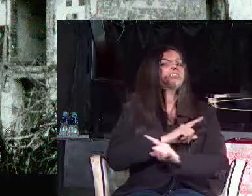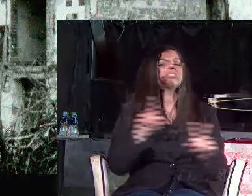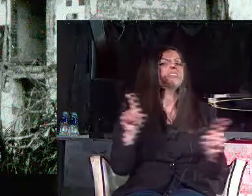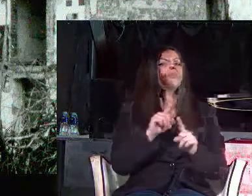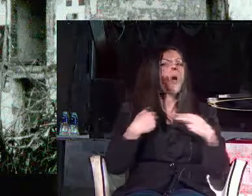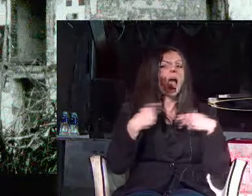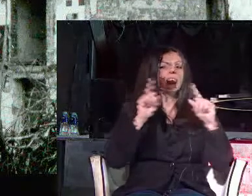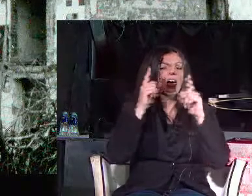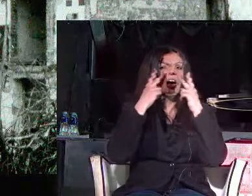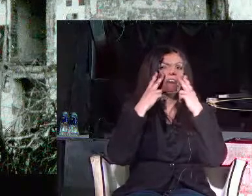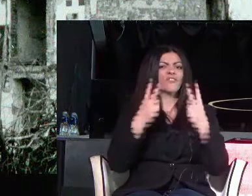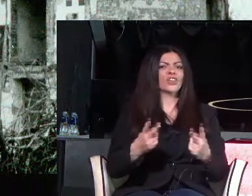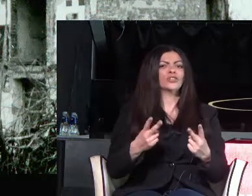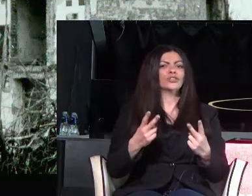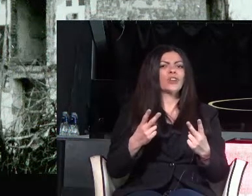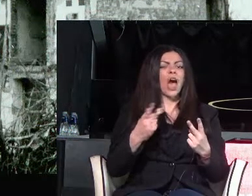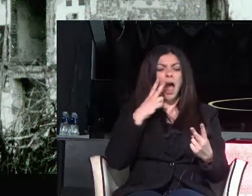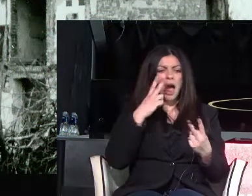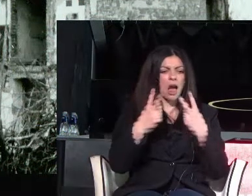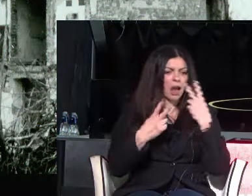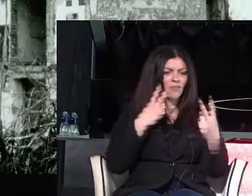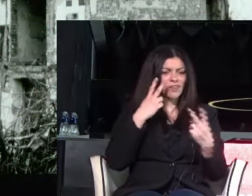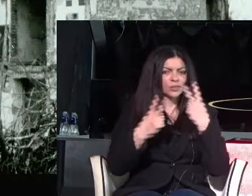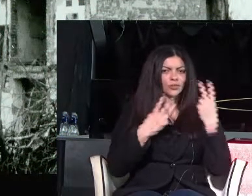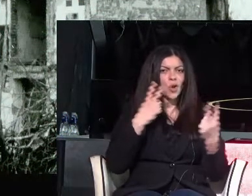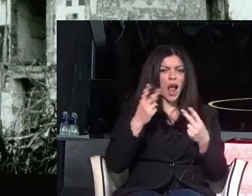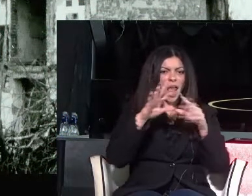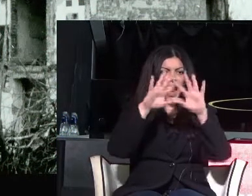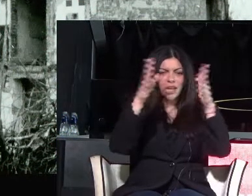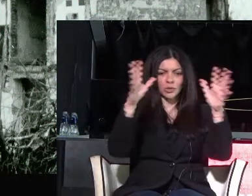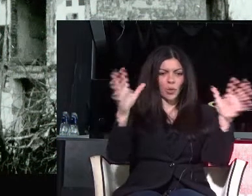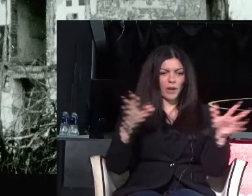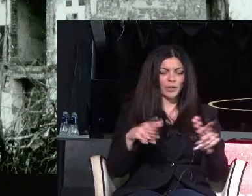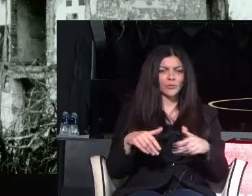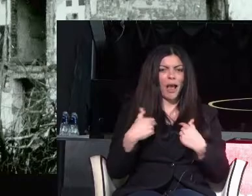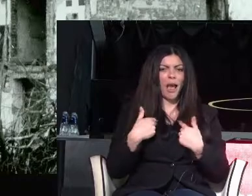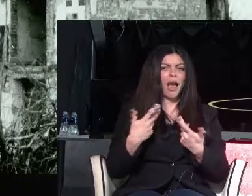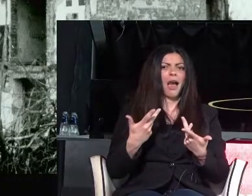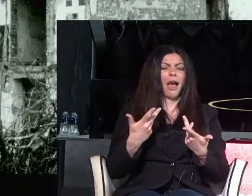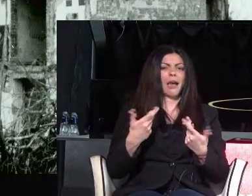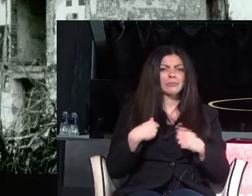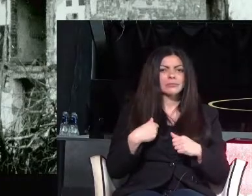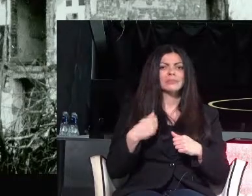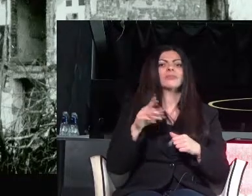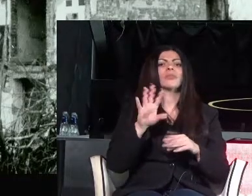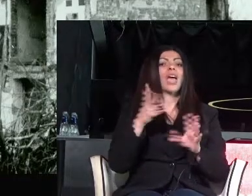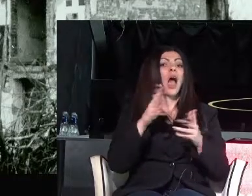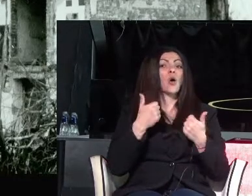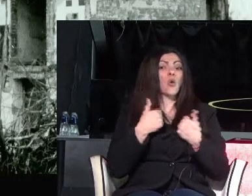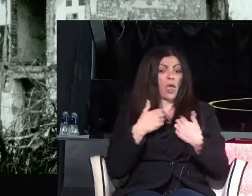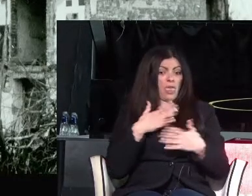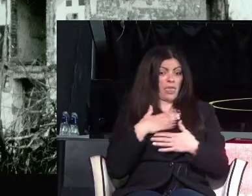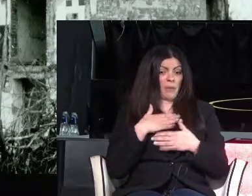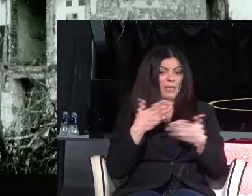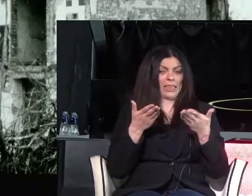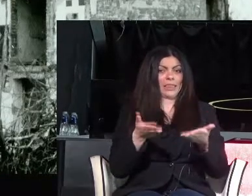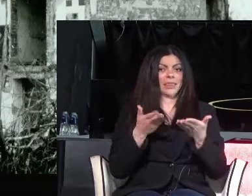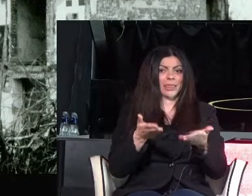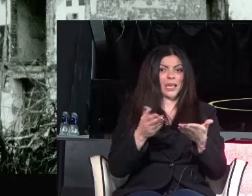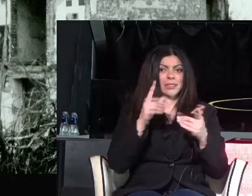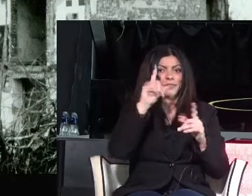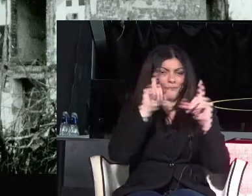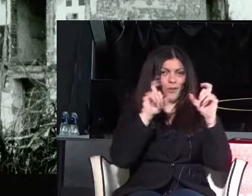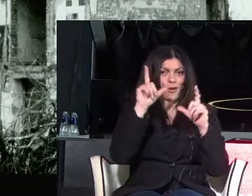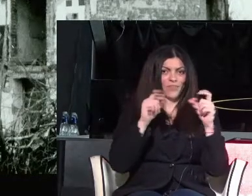sort of a way, I thought that if I have these images, if I see them, I will be able to trace back what has took place during